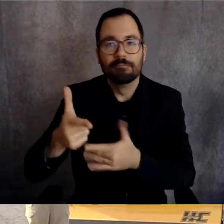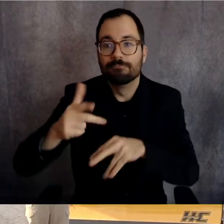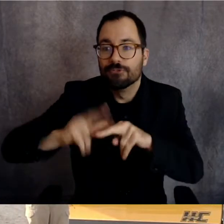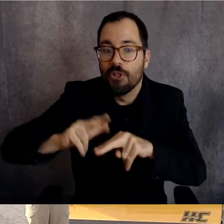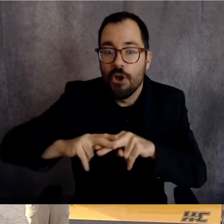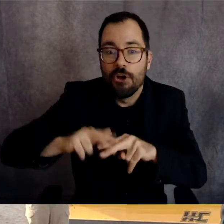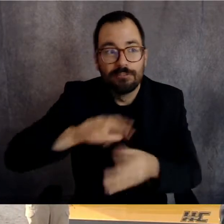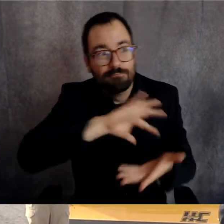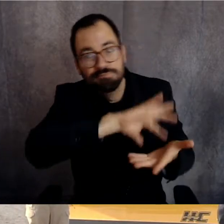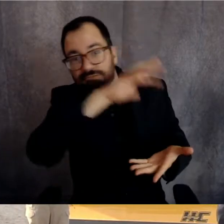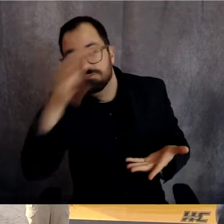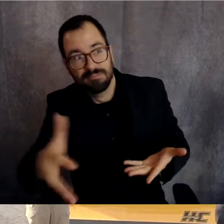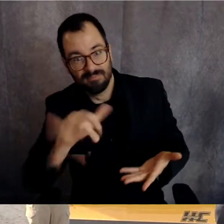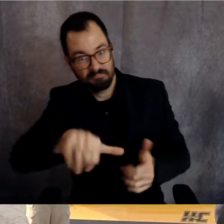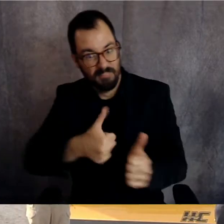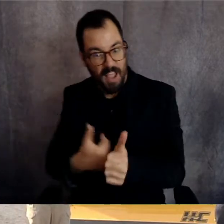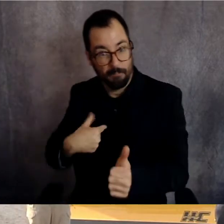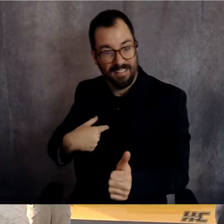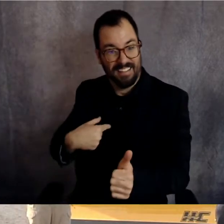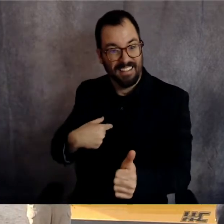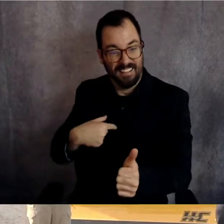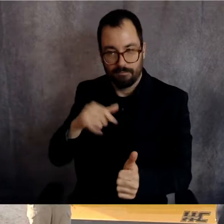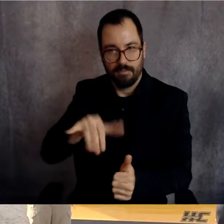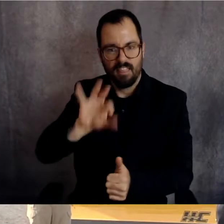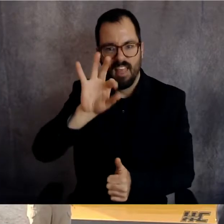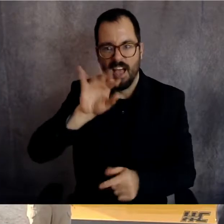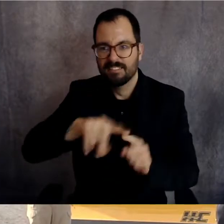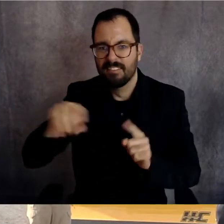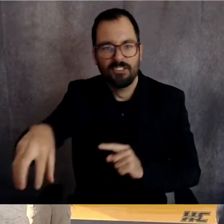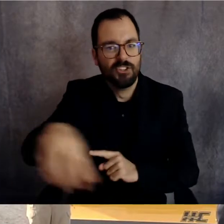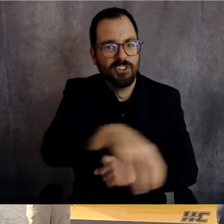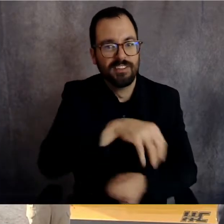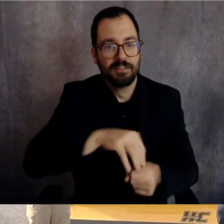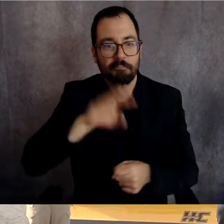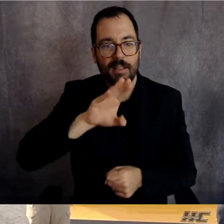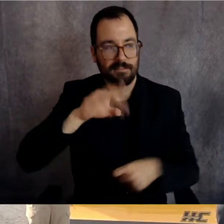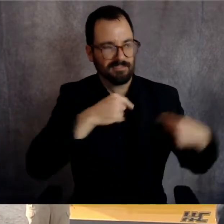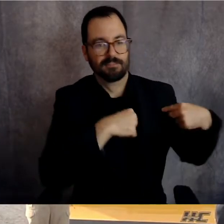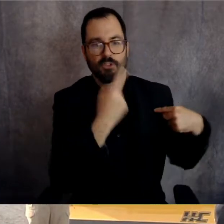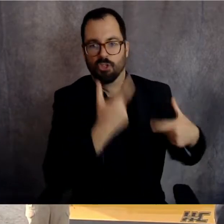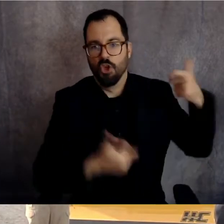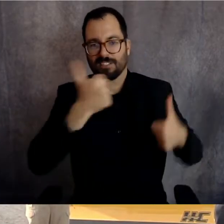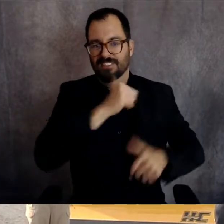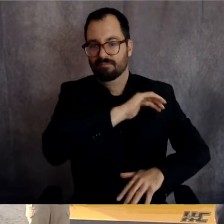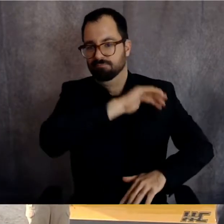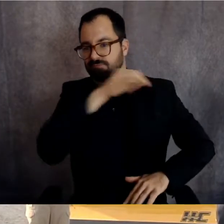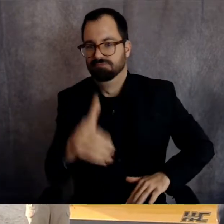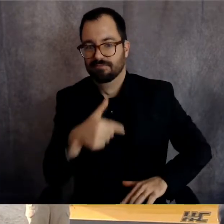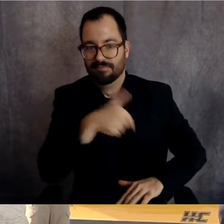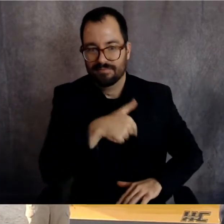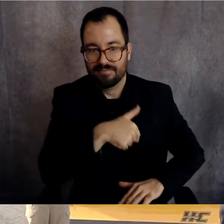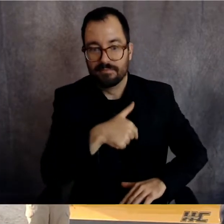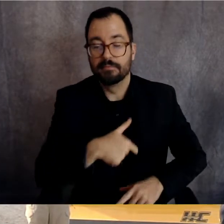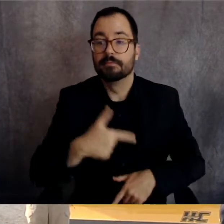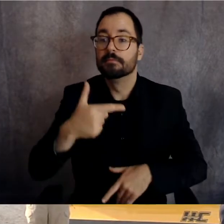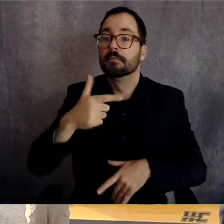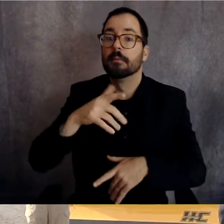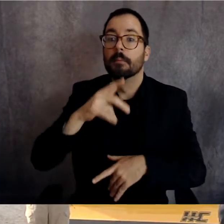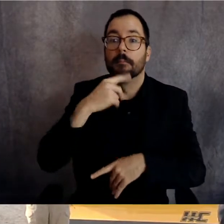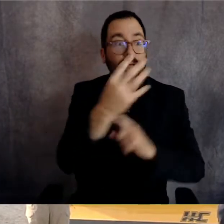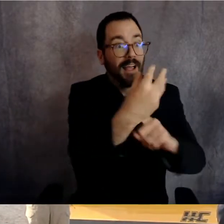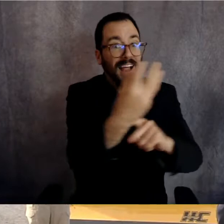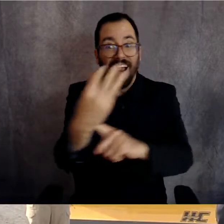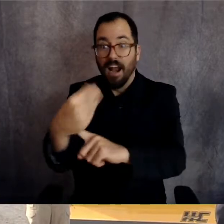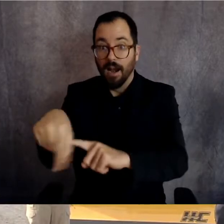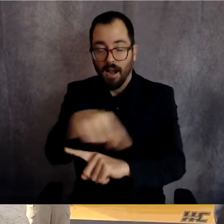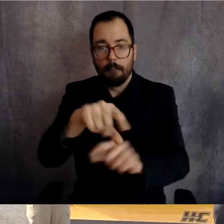of our 9 salt piles throughout the city of Boston, the largest one we have. It's in the building behind all of you that we equip roughly